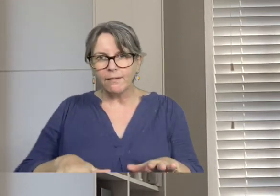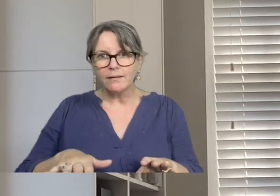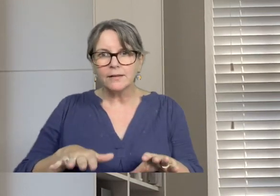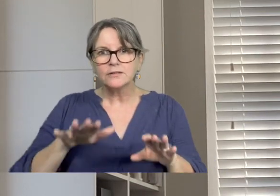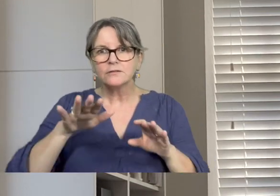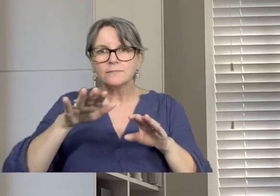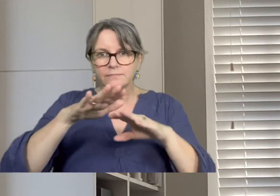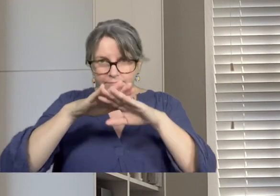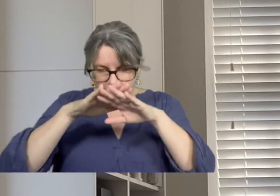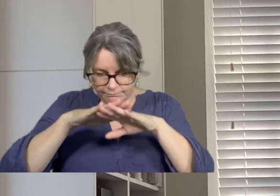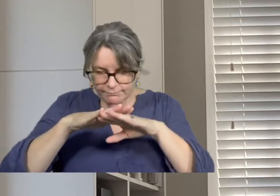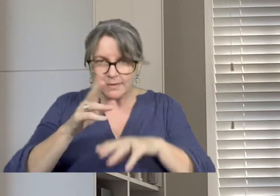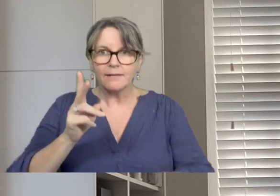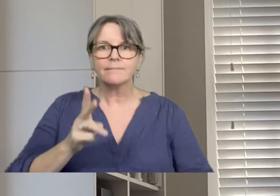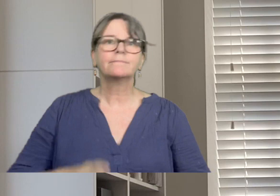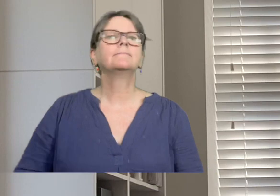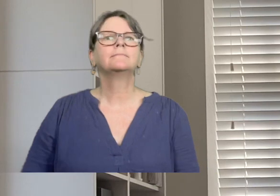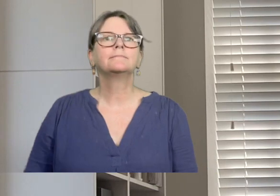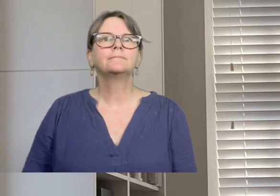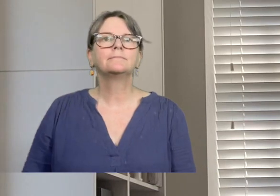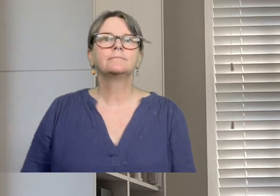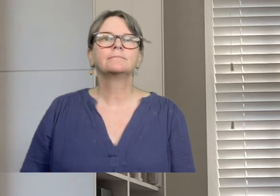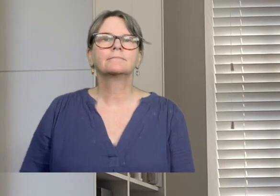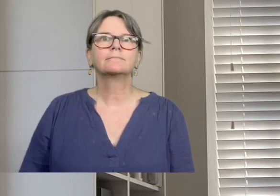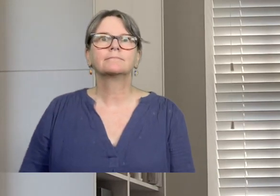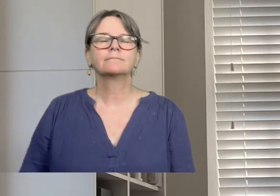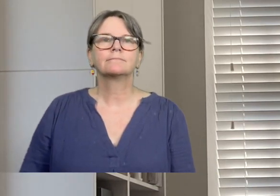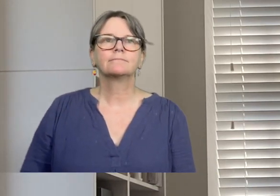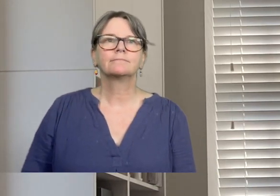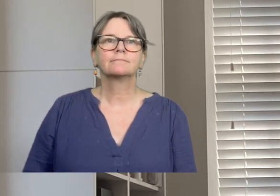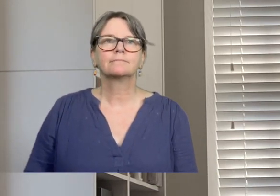time. Settling back and down.